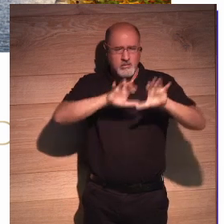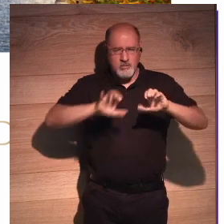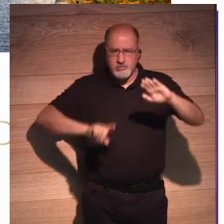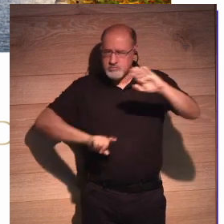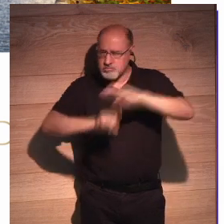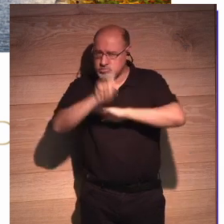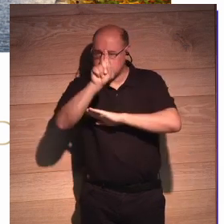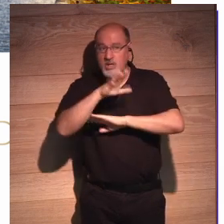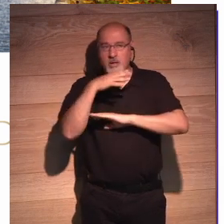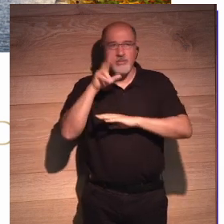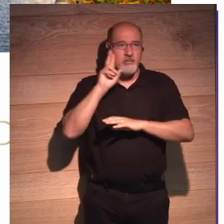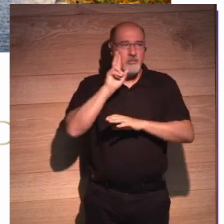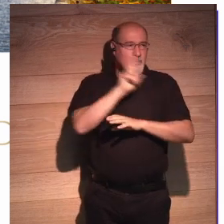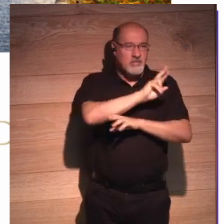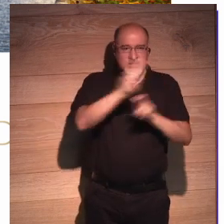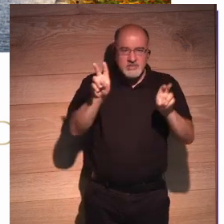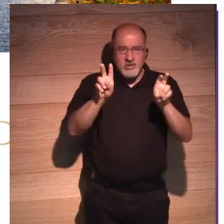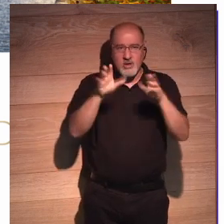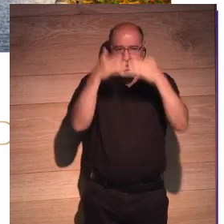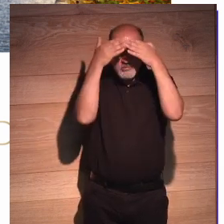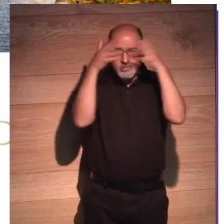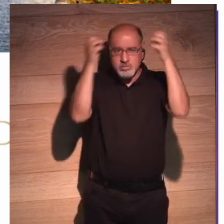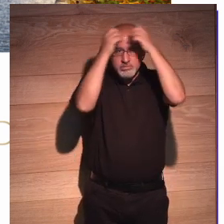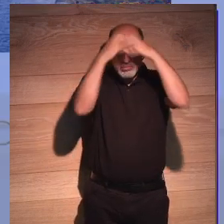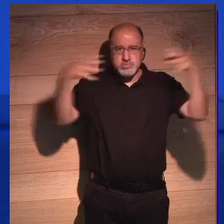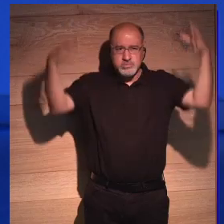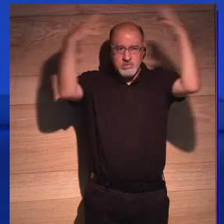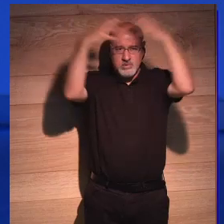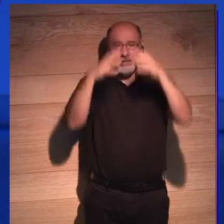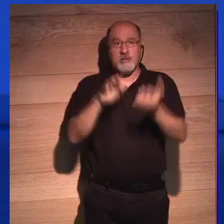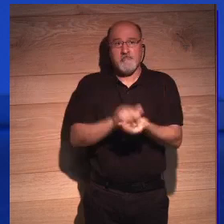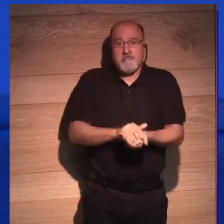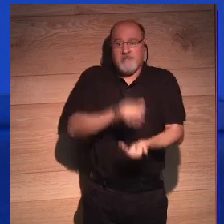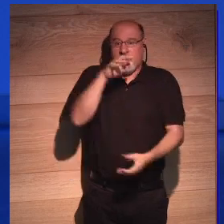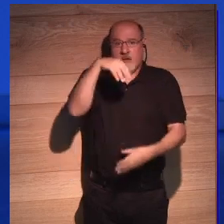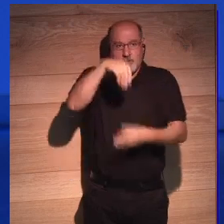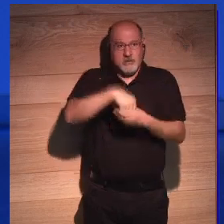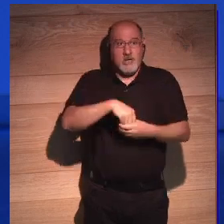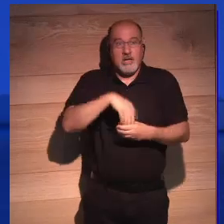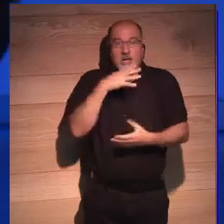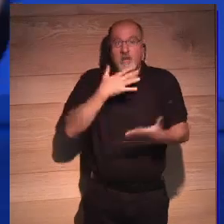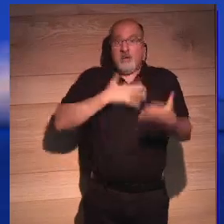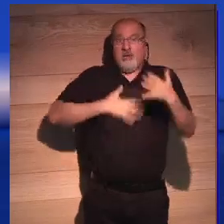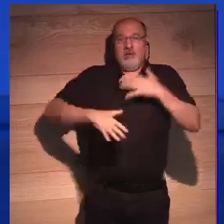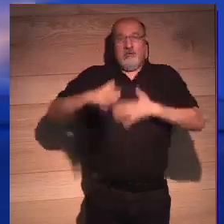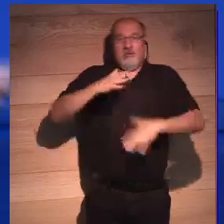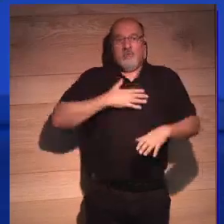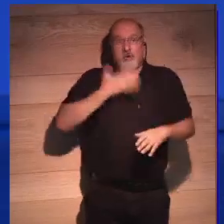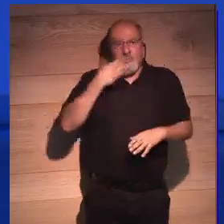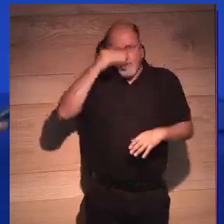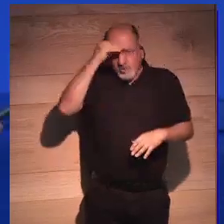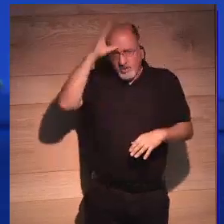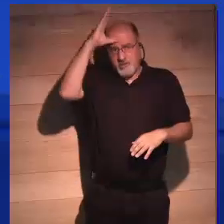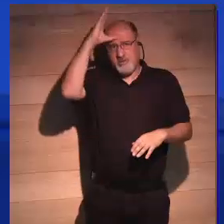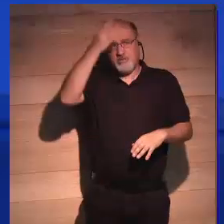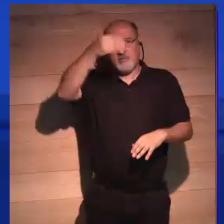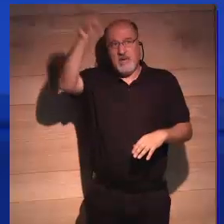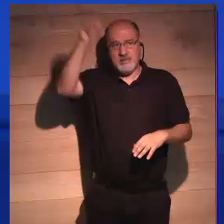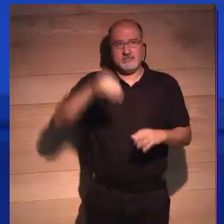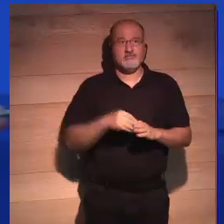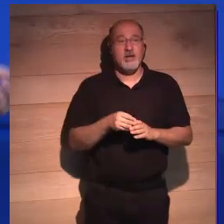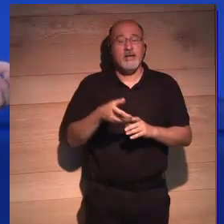of exponentially. It can get overwhelming sometimes. But let's bring it back now, and let's look back to the